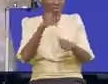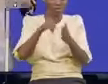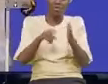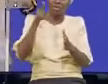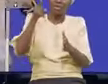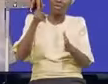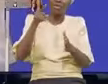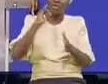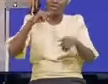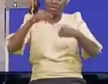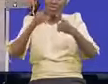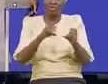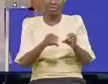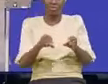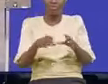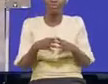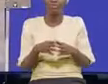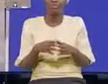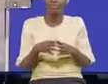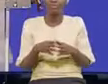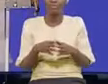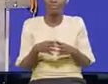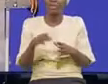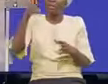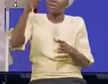Maupo nusi odola wa.